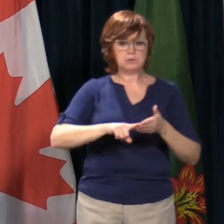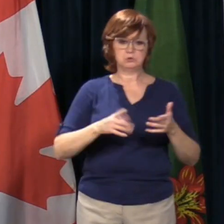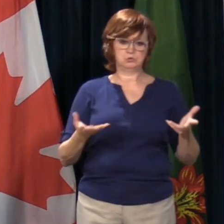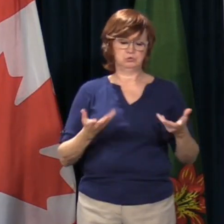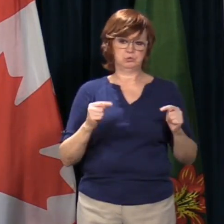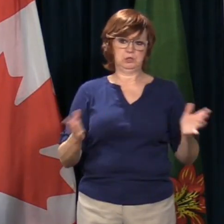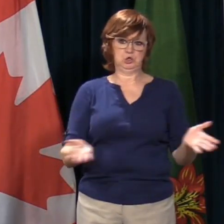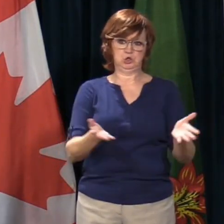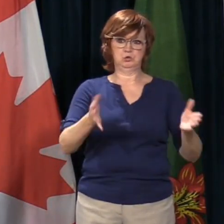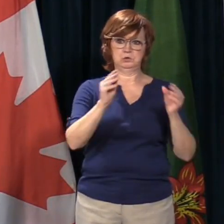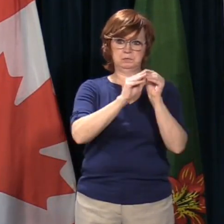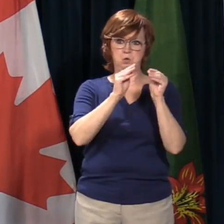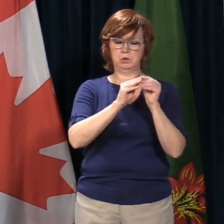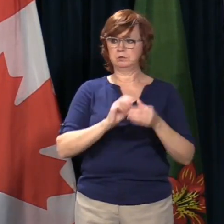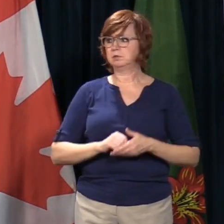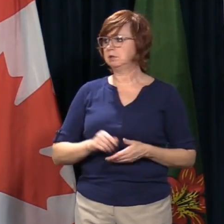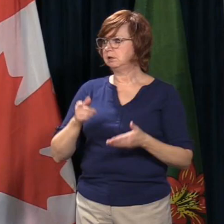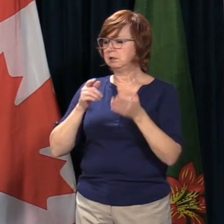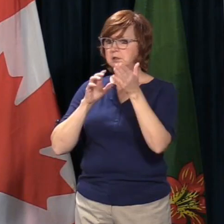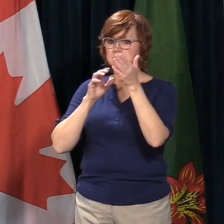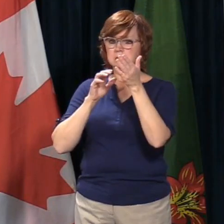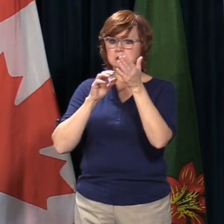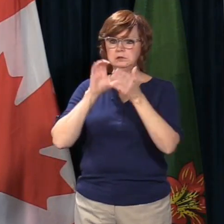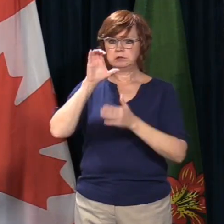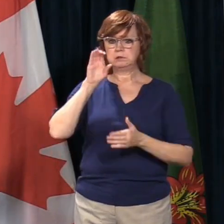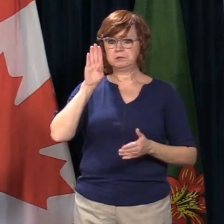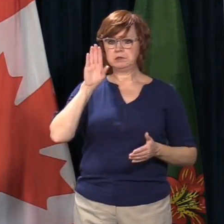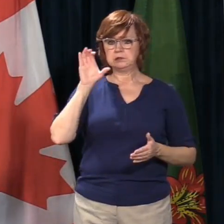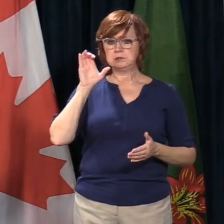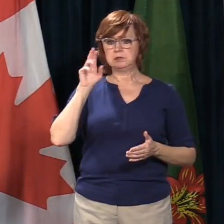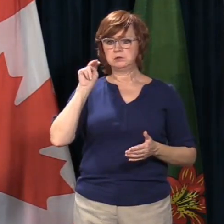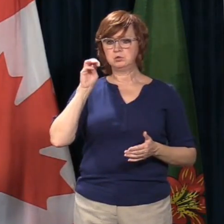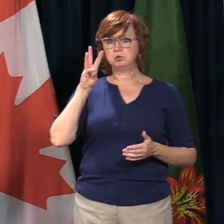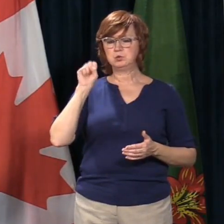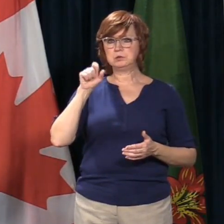please? We have Alicia Bridges with CBC.